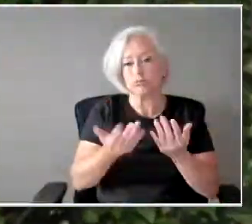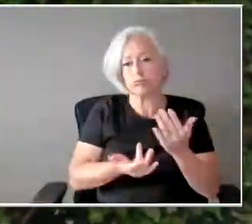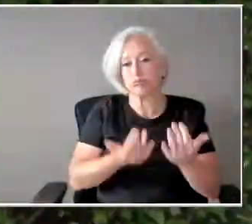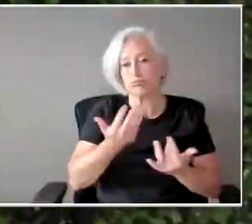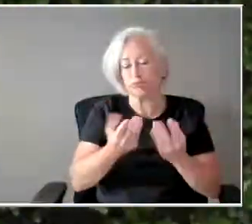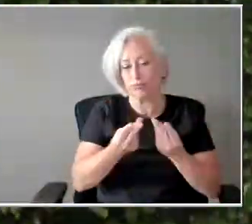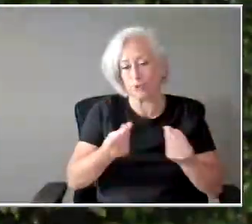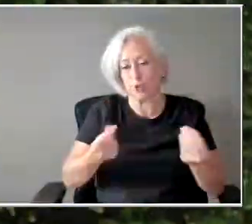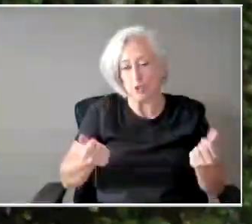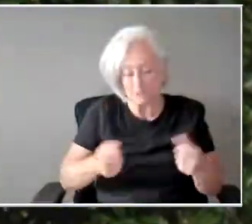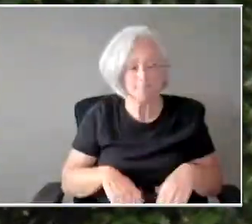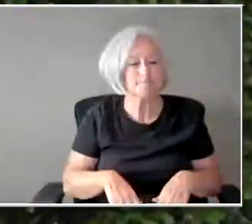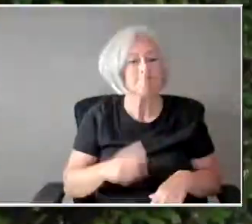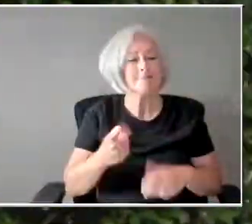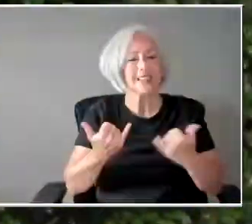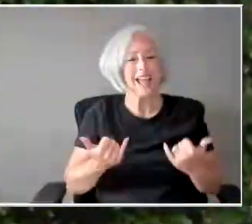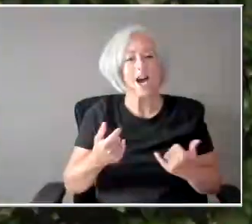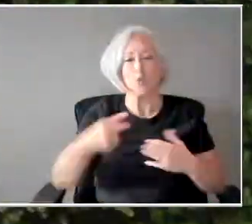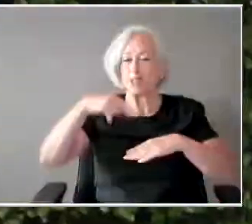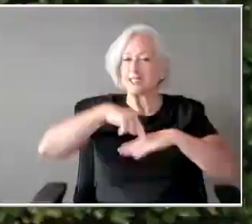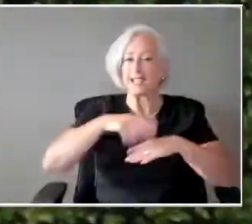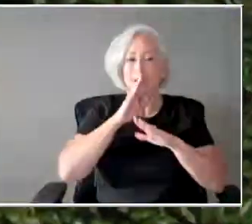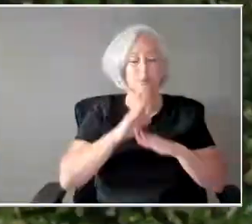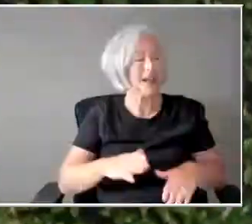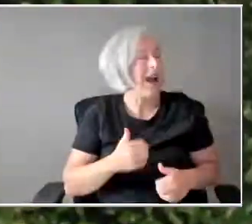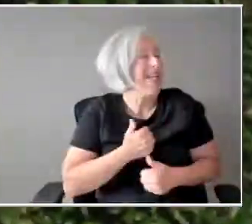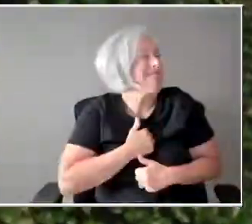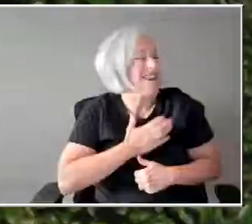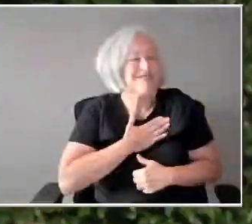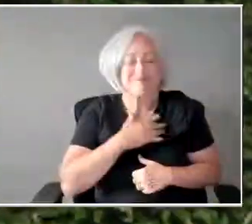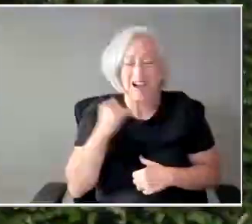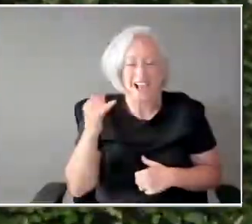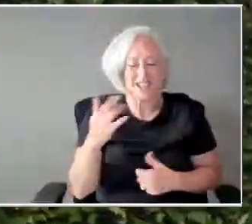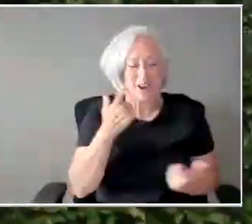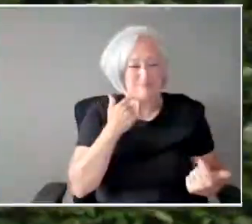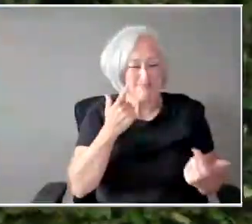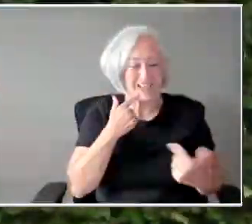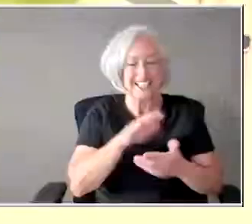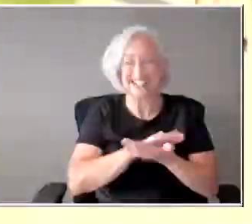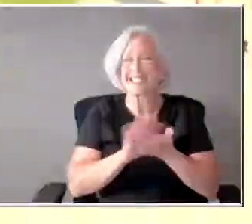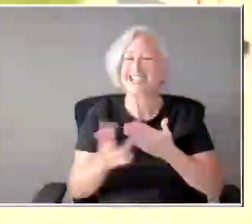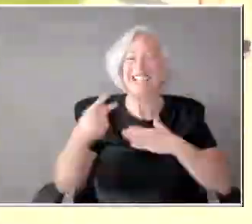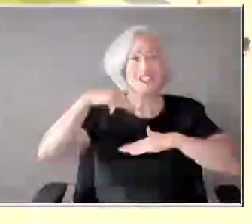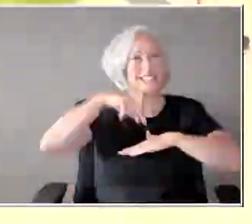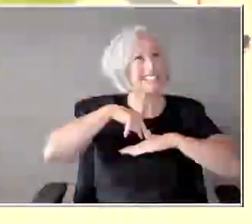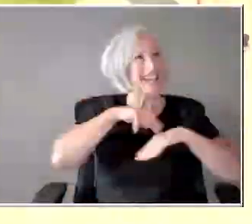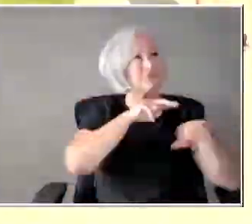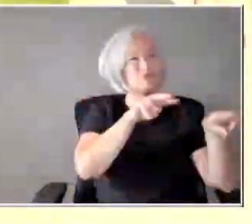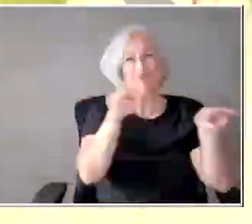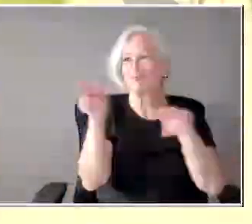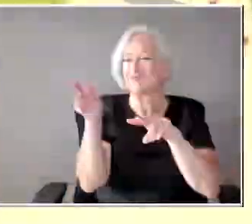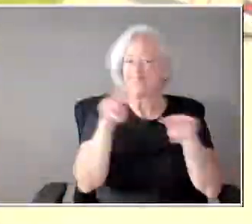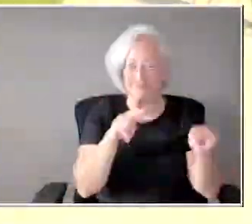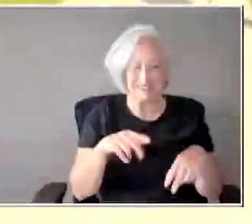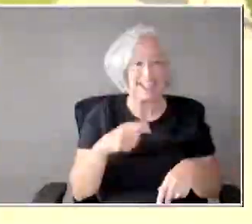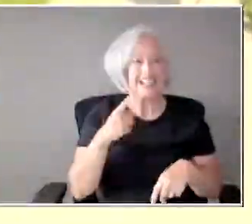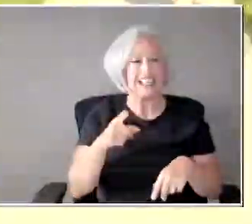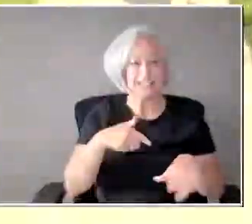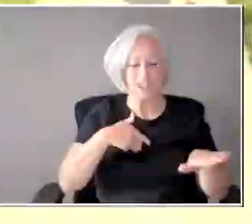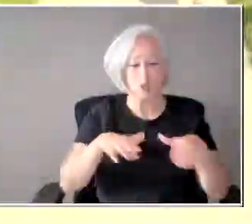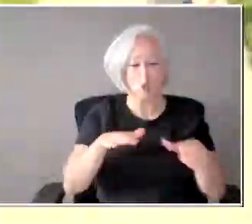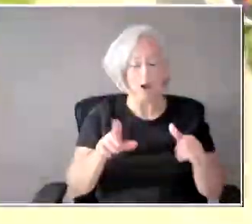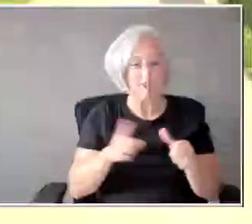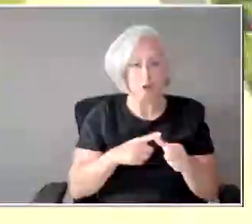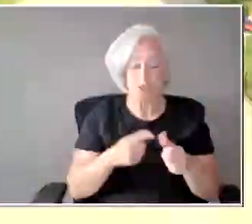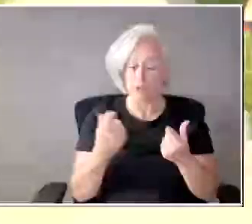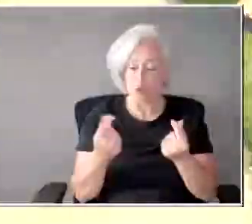and let's get Hawk. I love my job. All right, it's so nice up here. Why don't you come join us? So he's going to walk first. Yeah, so first level will be walking